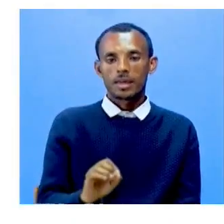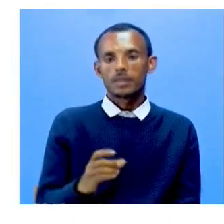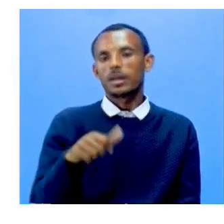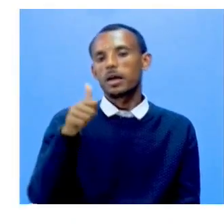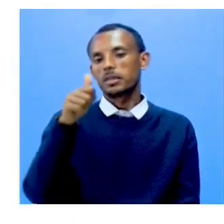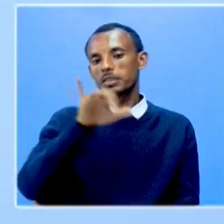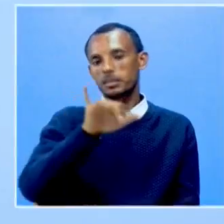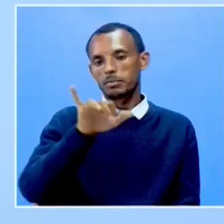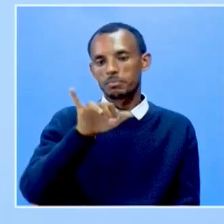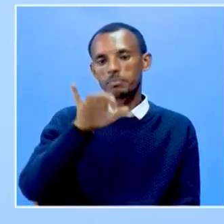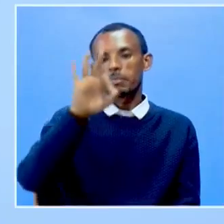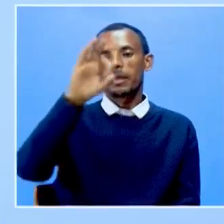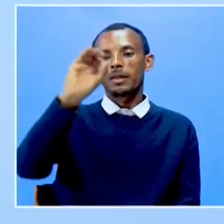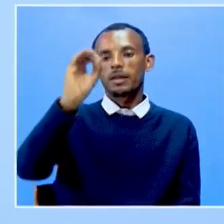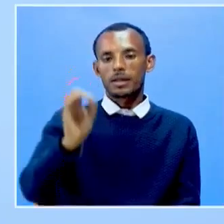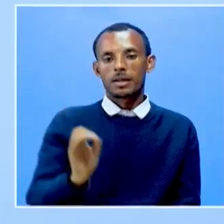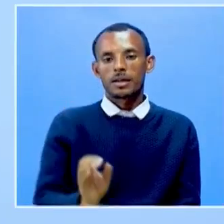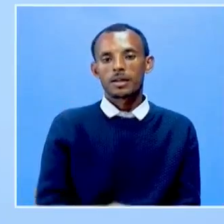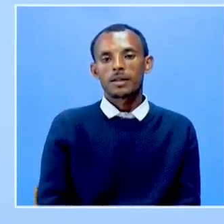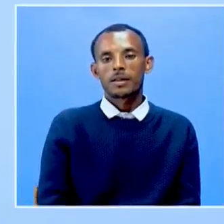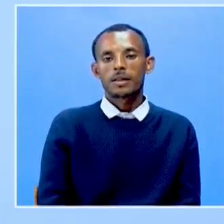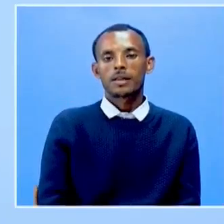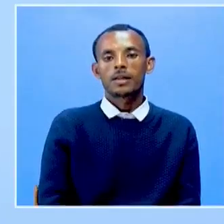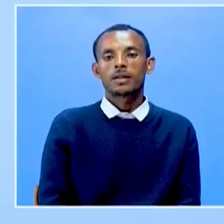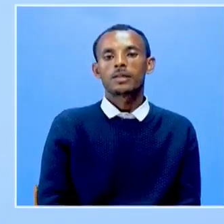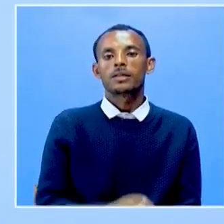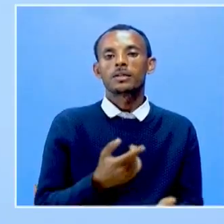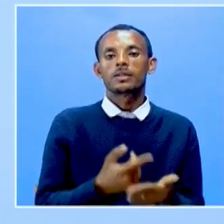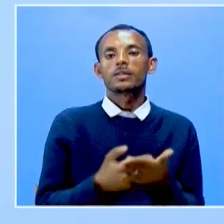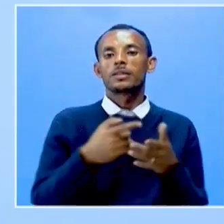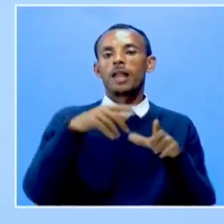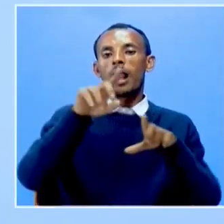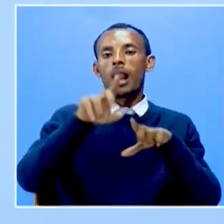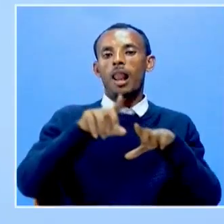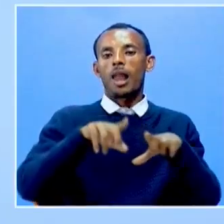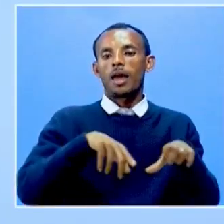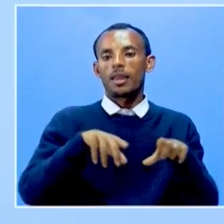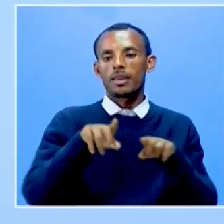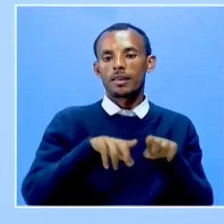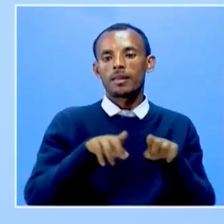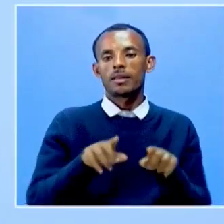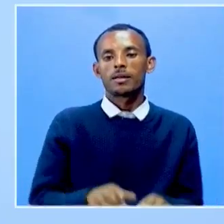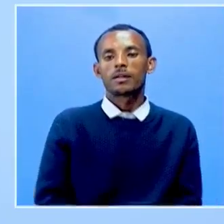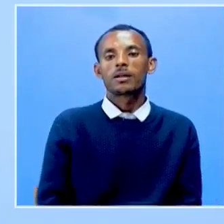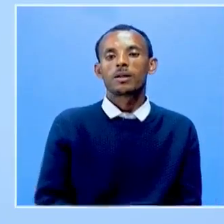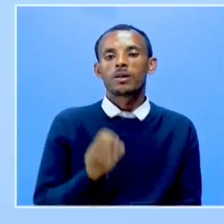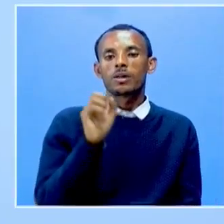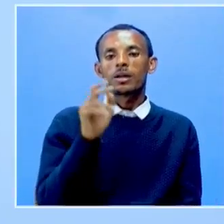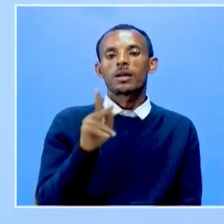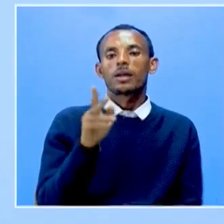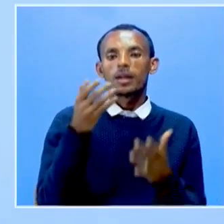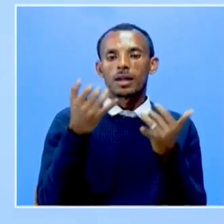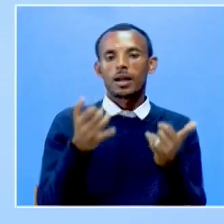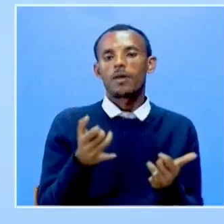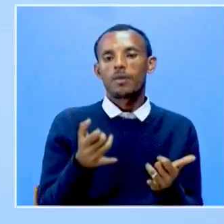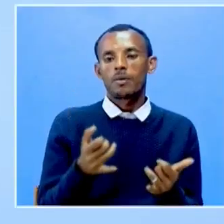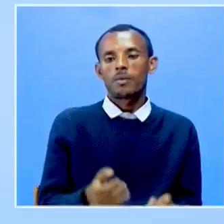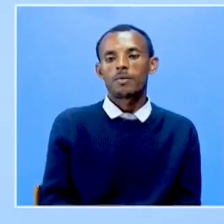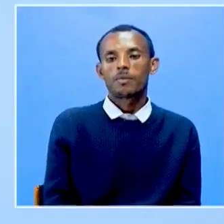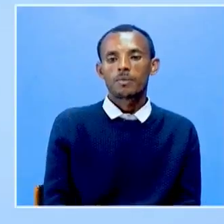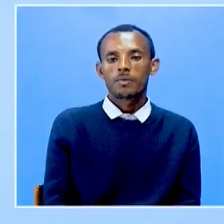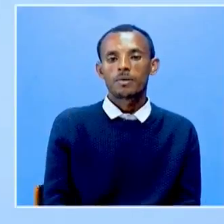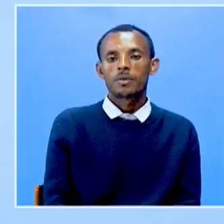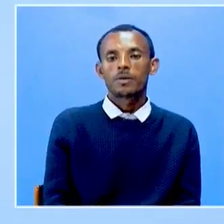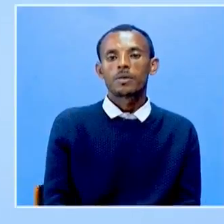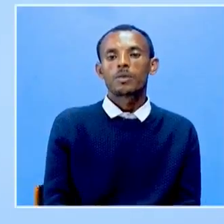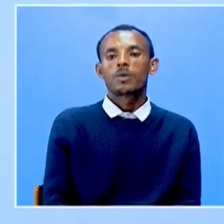90, since this line is perpendicular to BD. Okay, now again